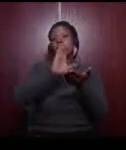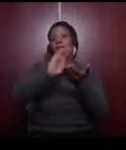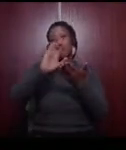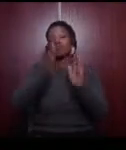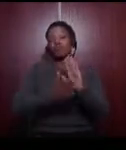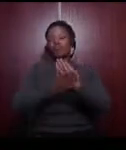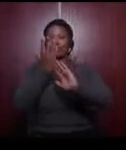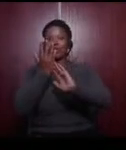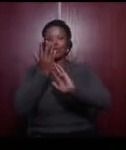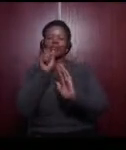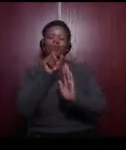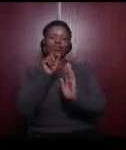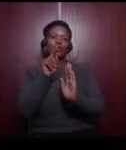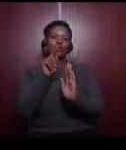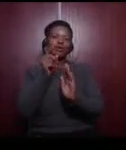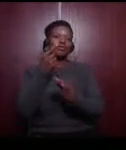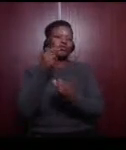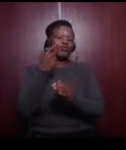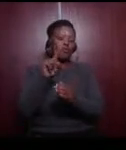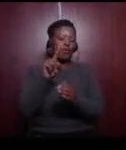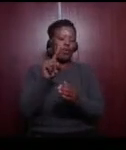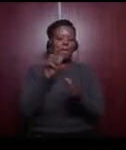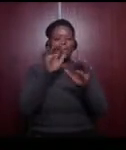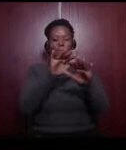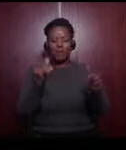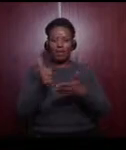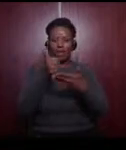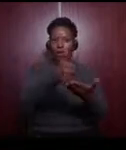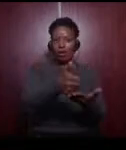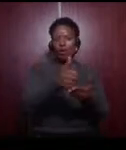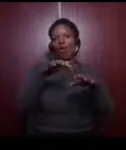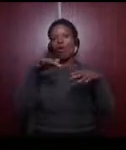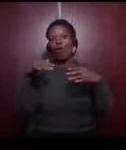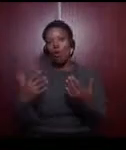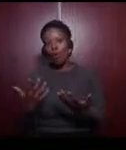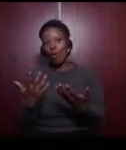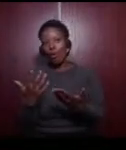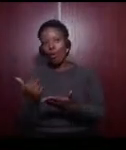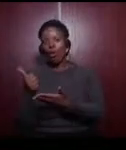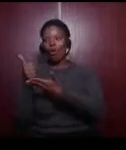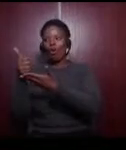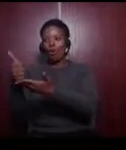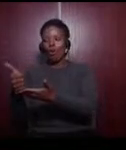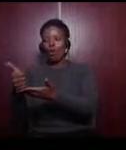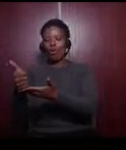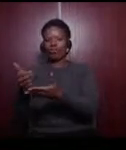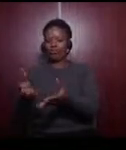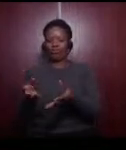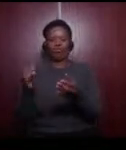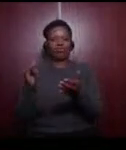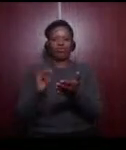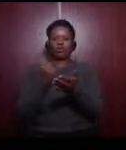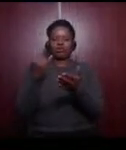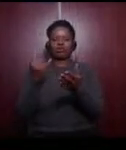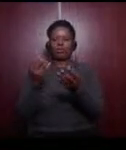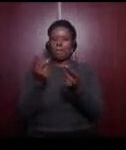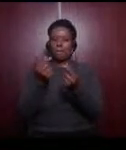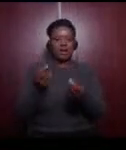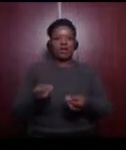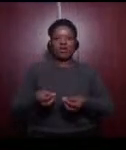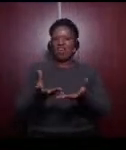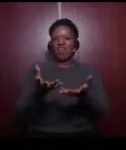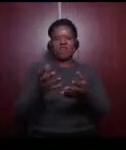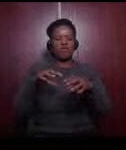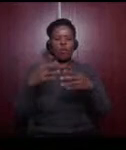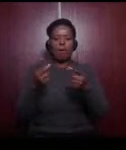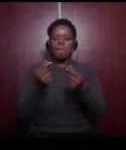benefit ya batho or it's for the benefit of compensatory funds? Because what I know is, how